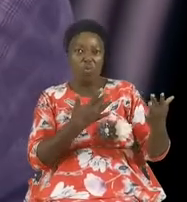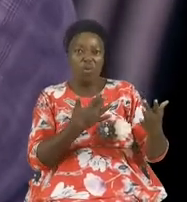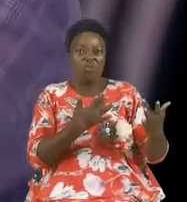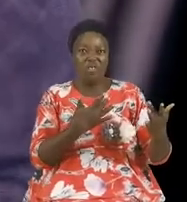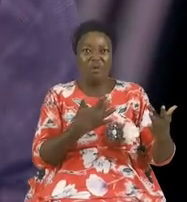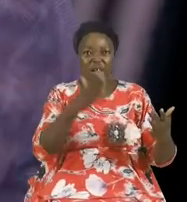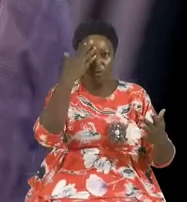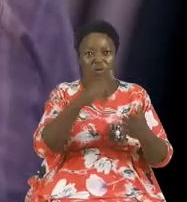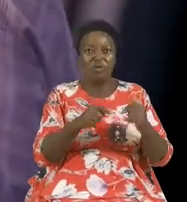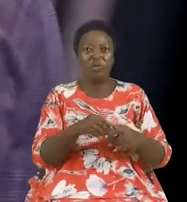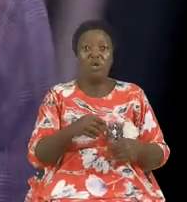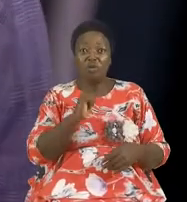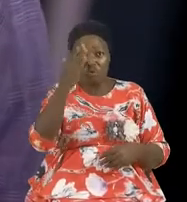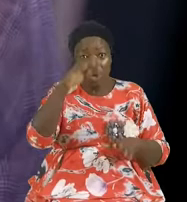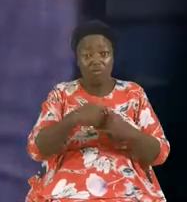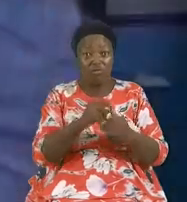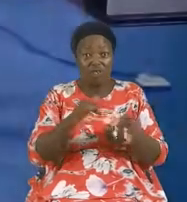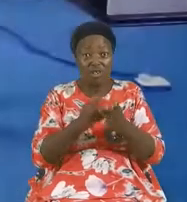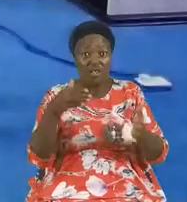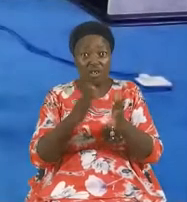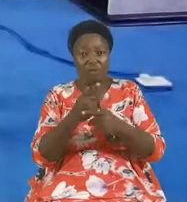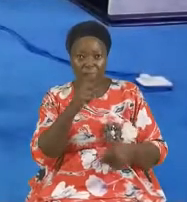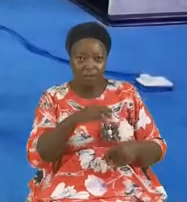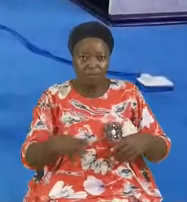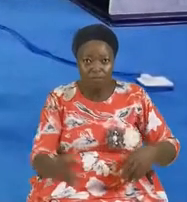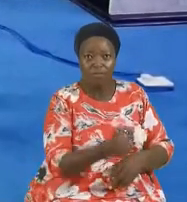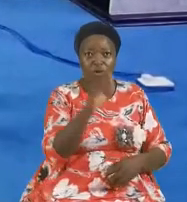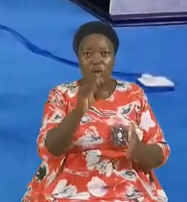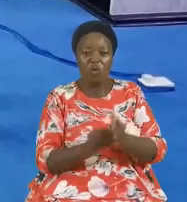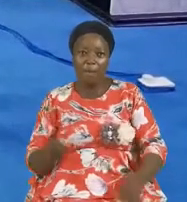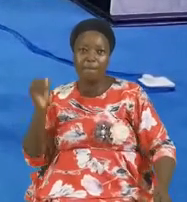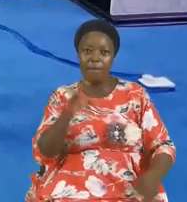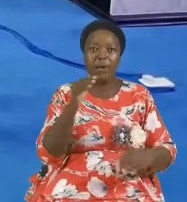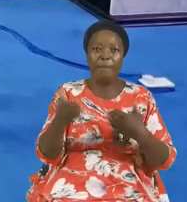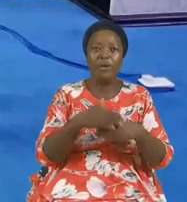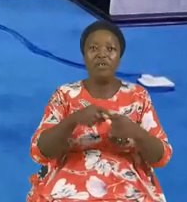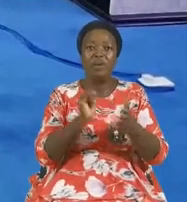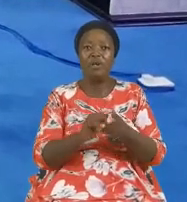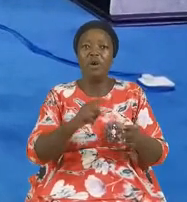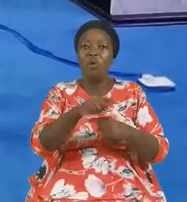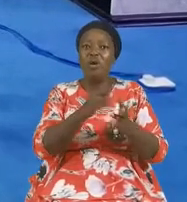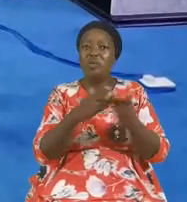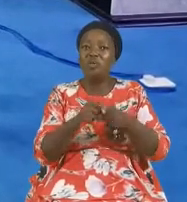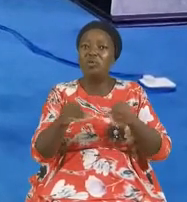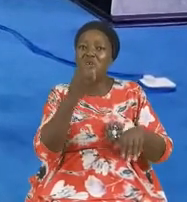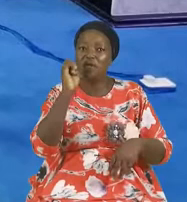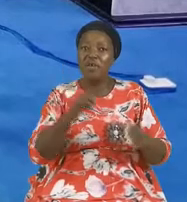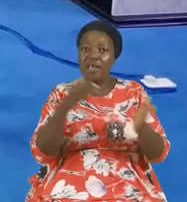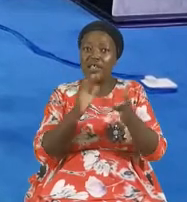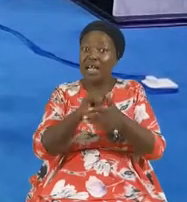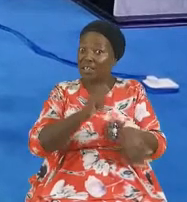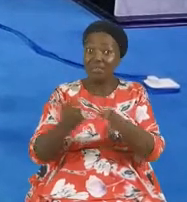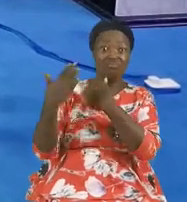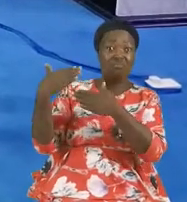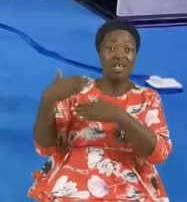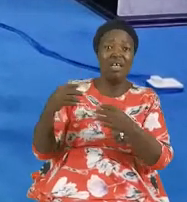say, wait. You know how to say that against somebody? You pick your own, you throw it back.